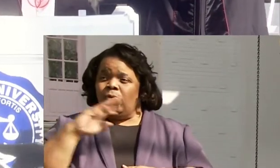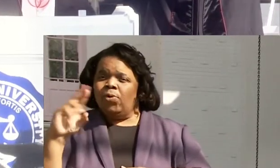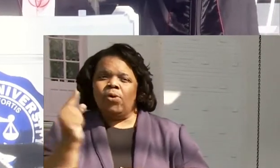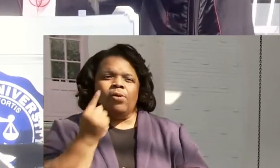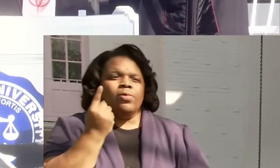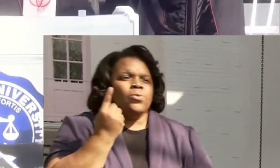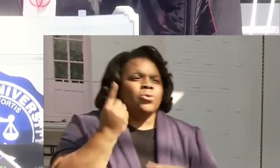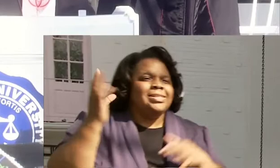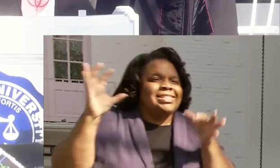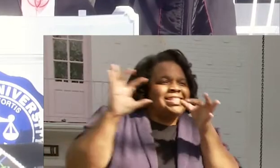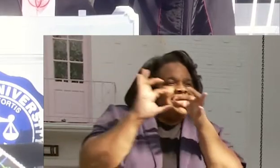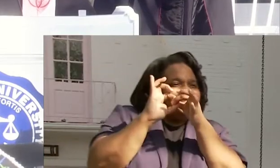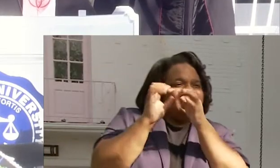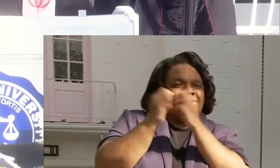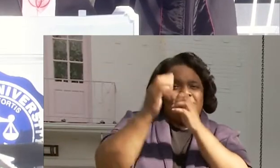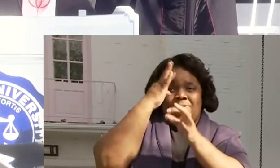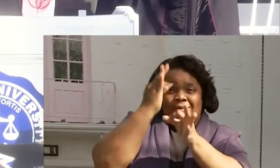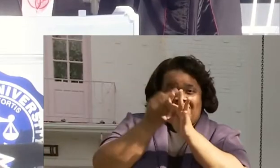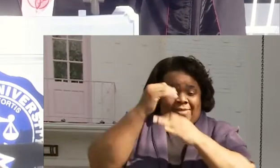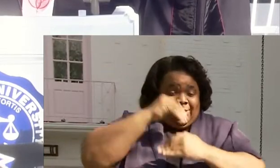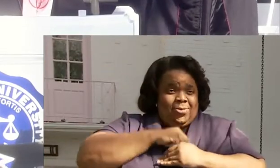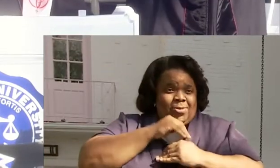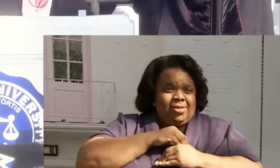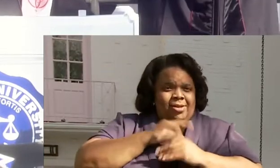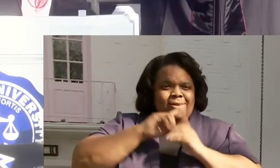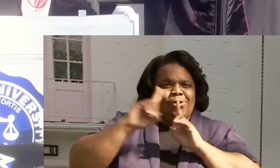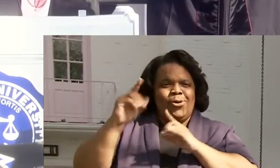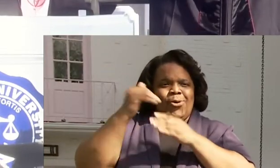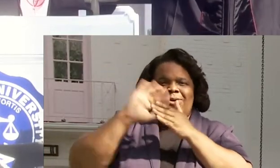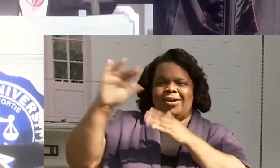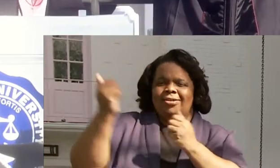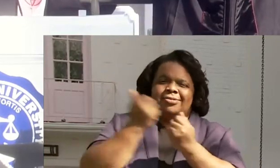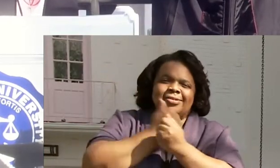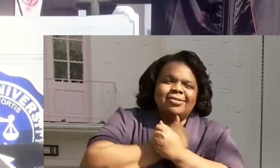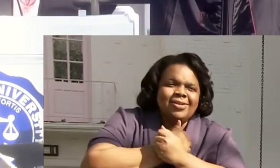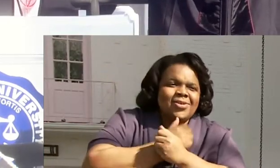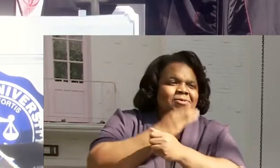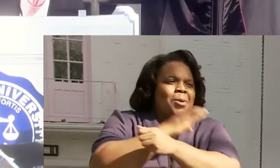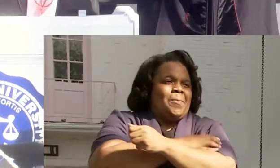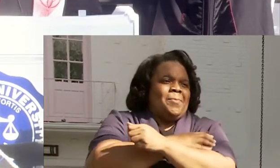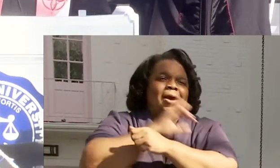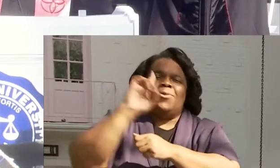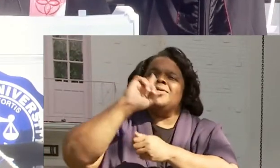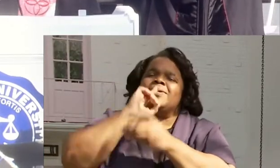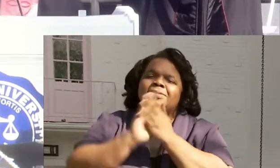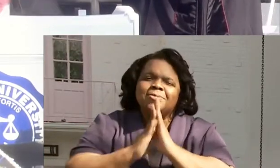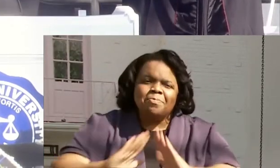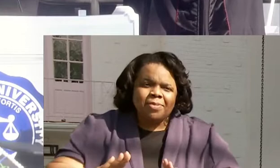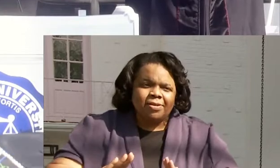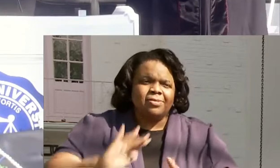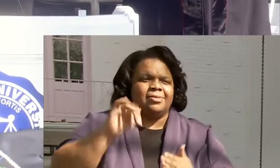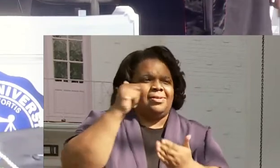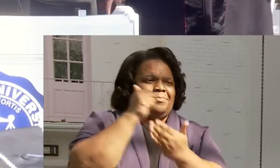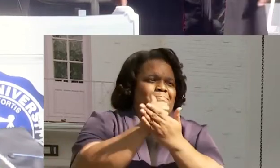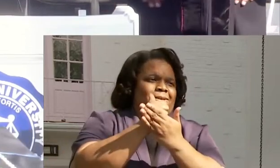ones connected with the faith within. Go in his love, go in his power, and go in his peace. Amen.